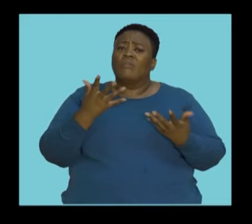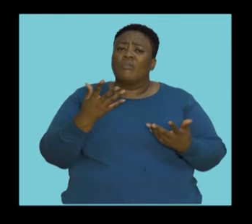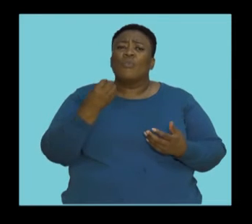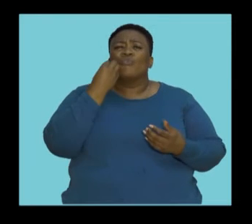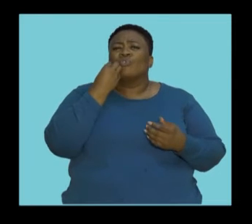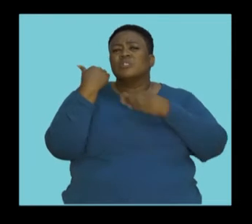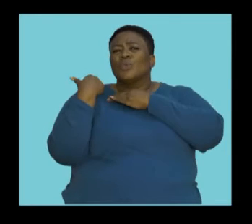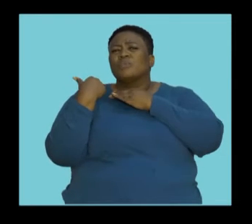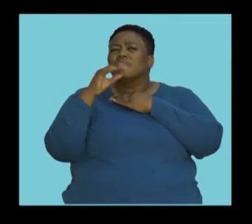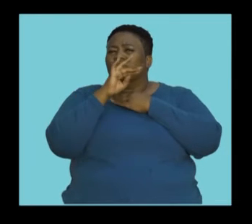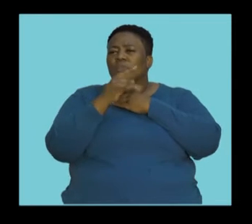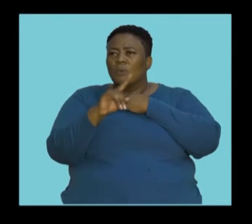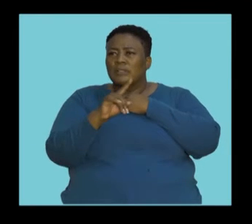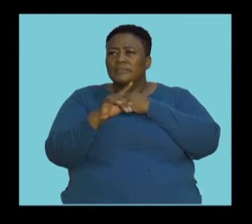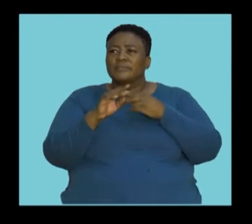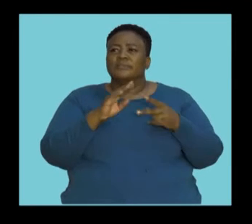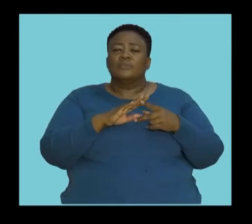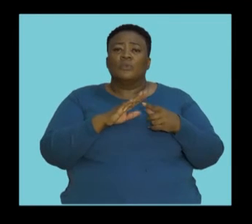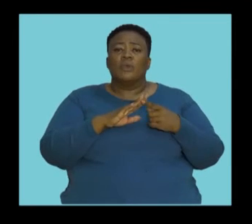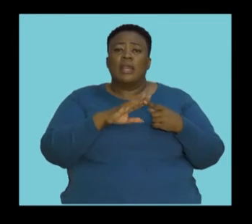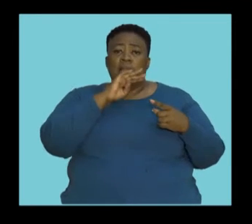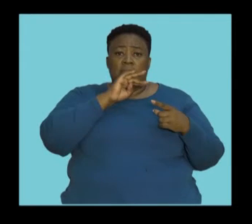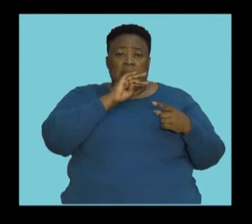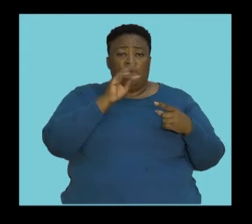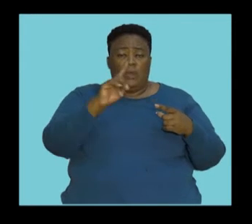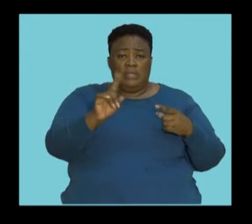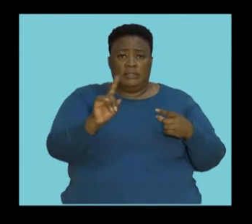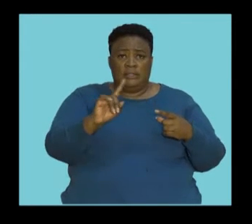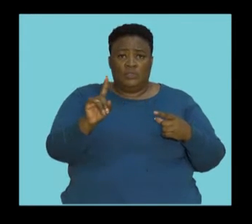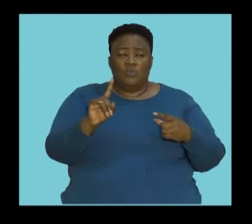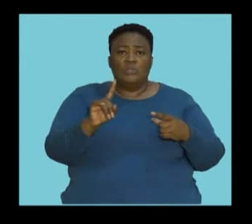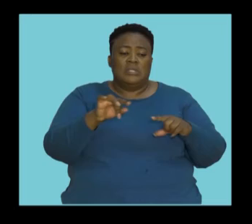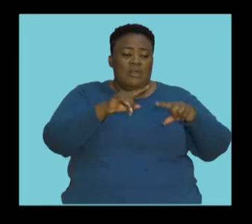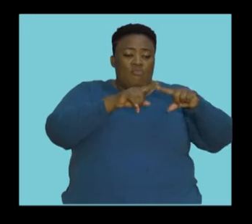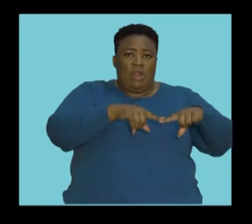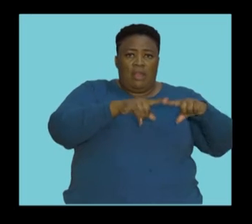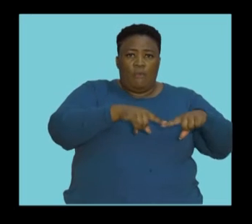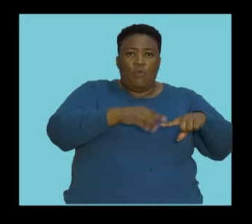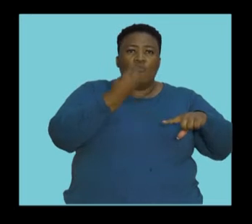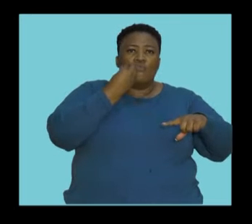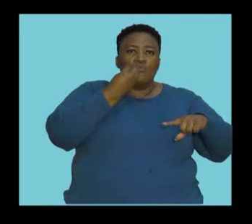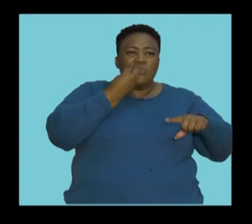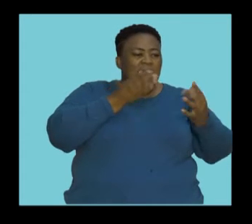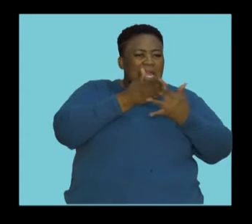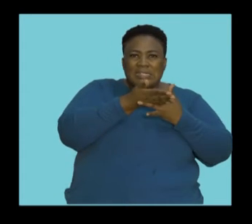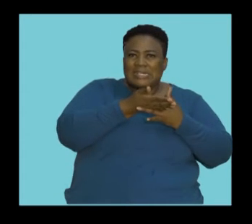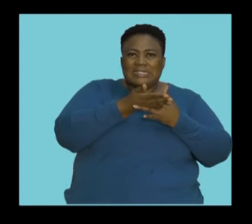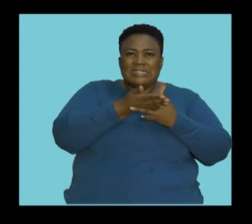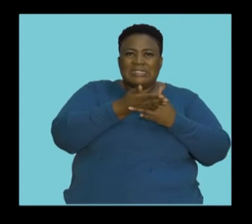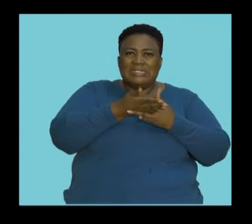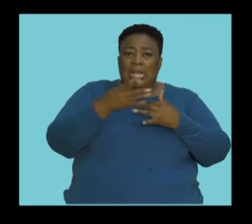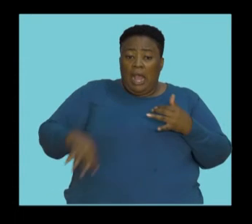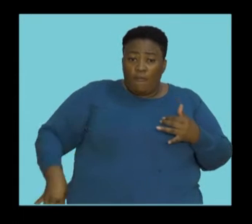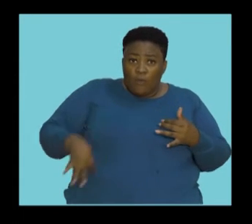security? A, the state of not being able to access reliable source of nutritious, healthy, and